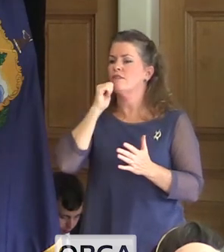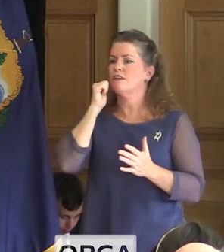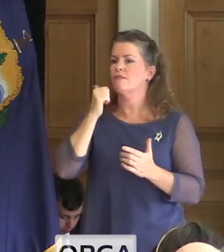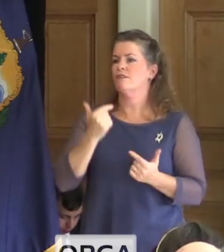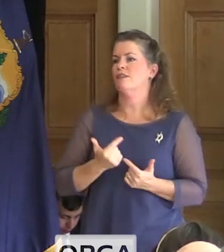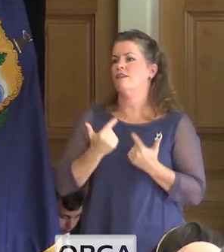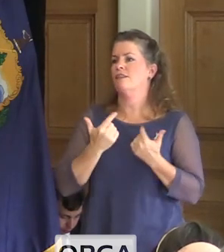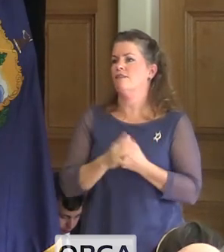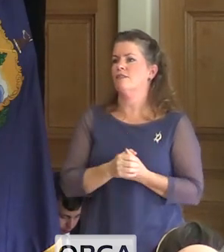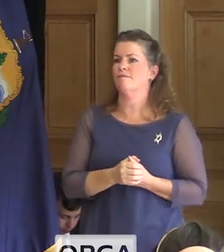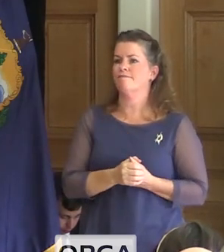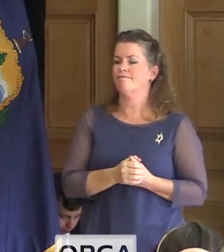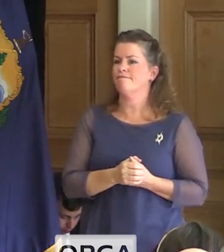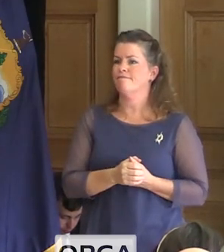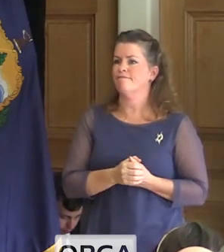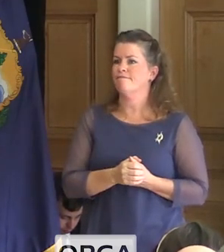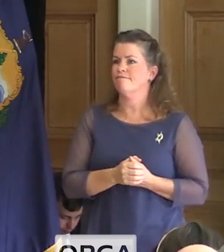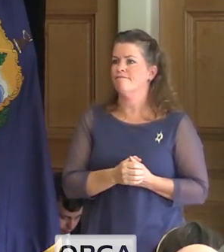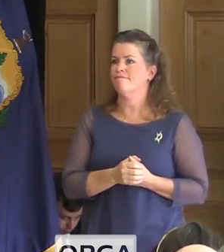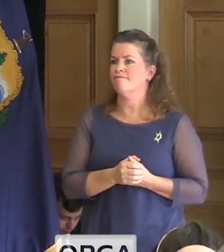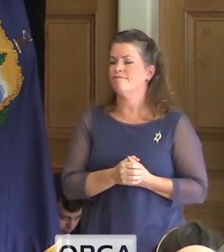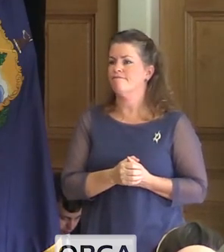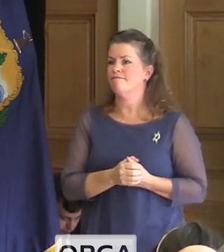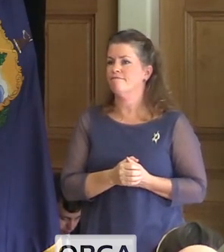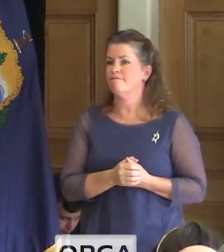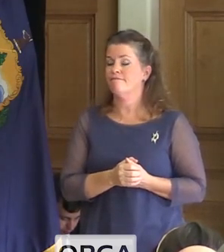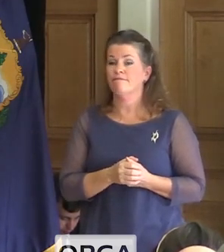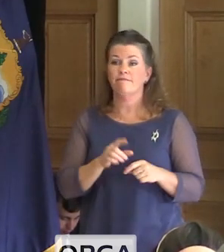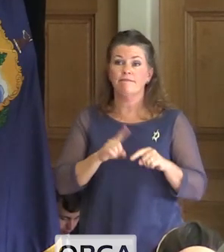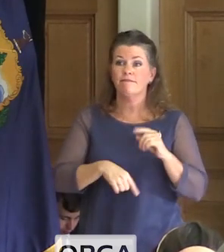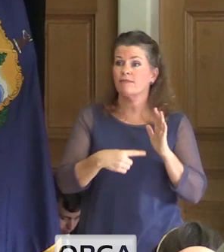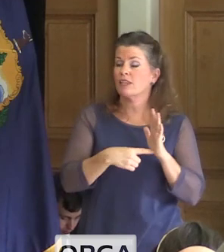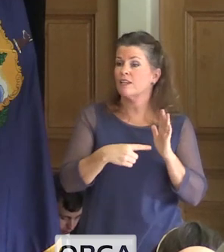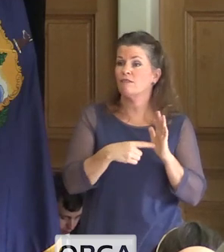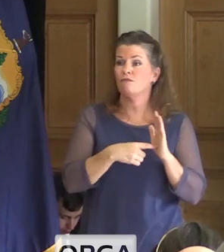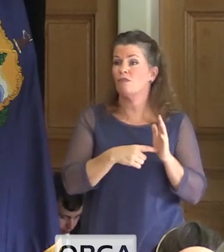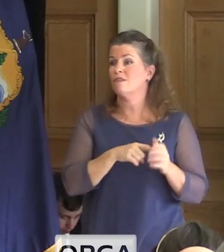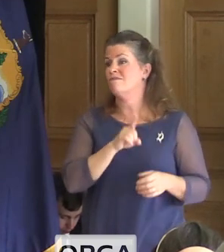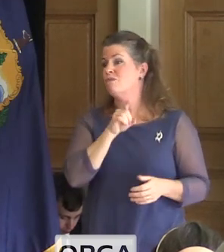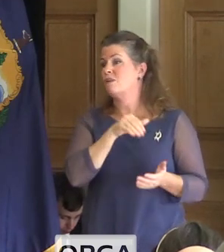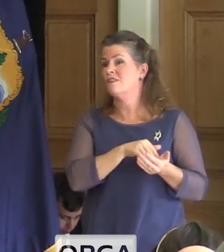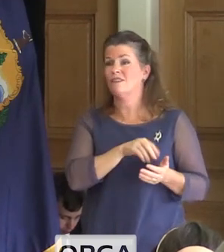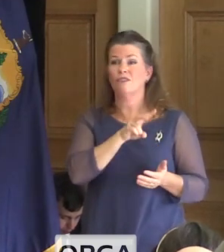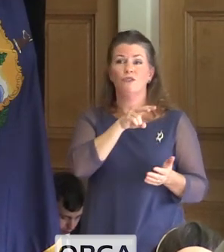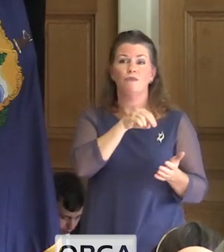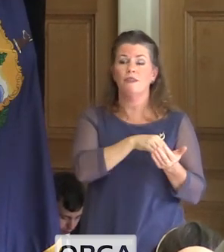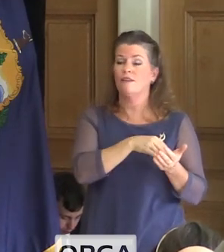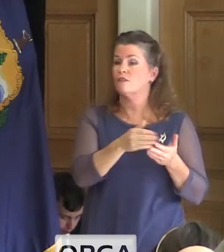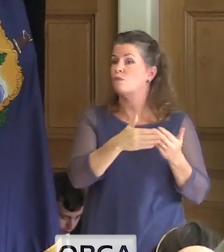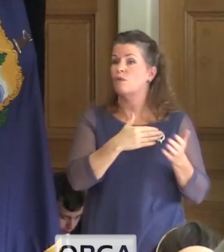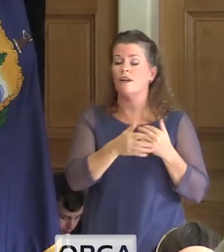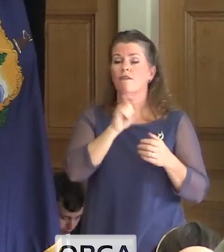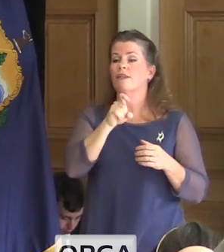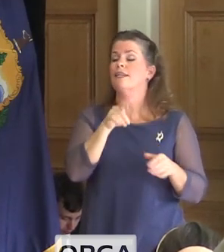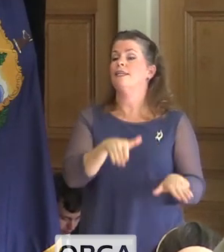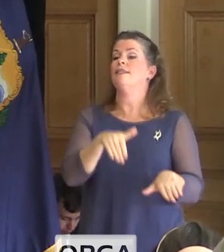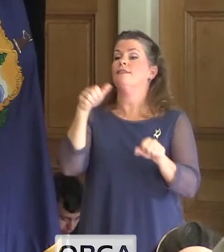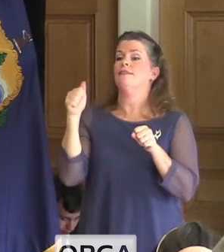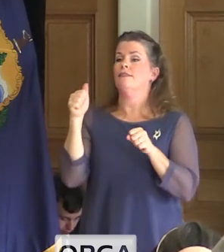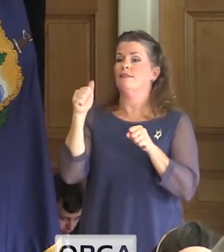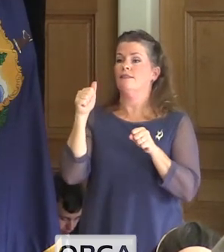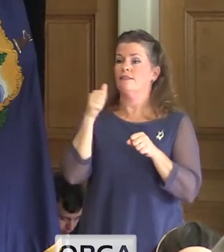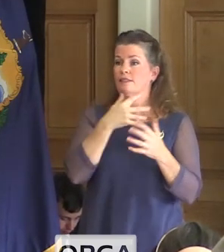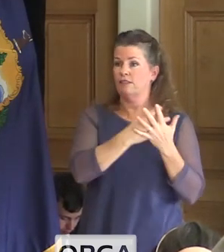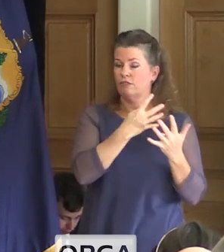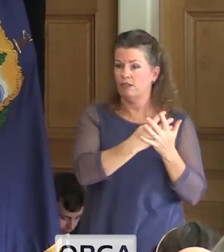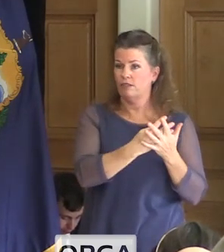afford the $500, the $1,000, the $2,000 that they need for bail to get out of jail. So they're sitting in bail,